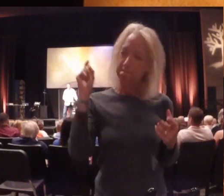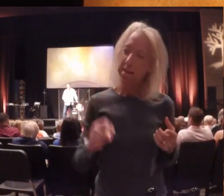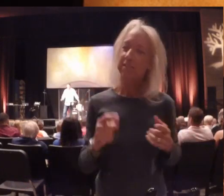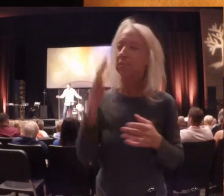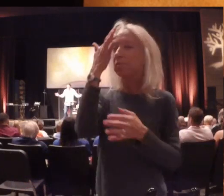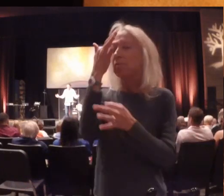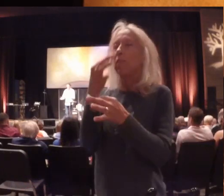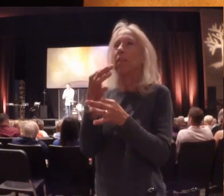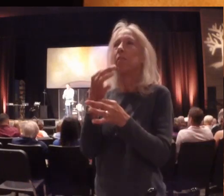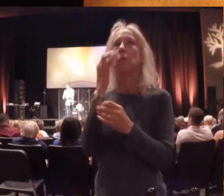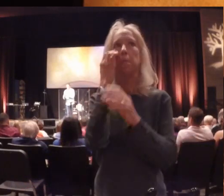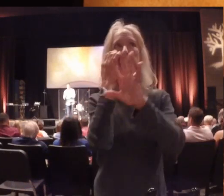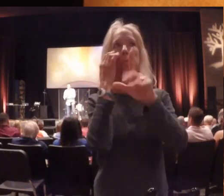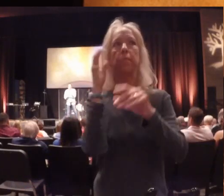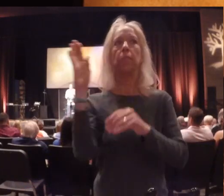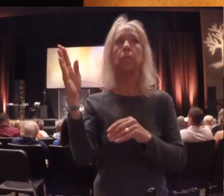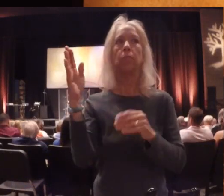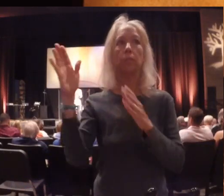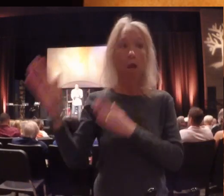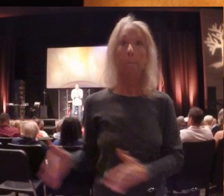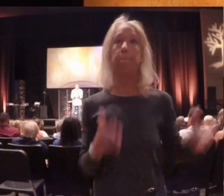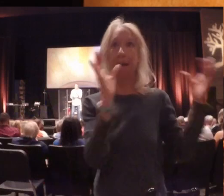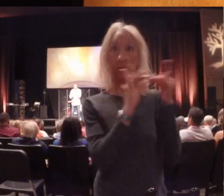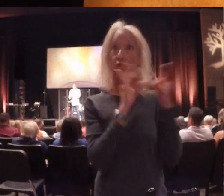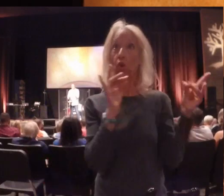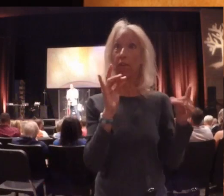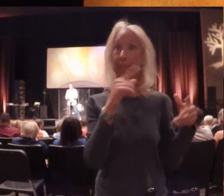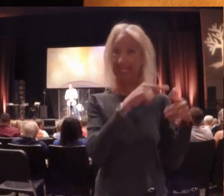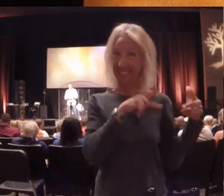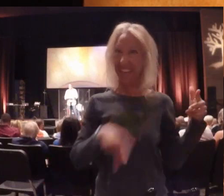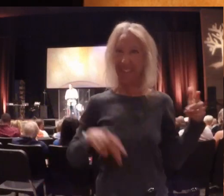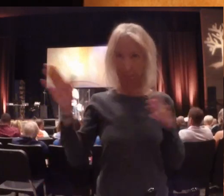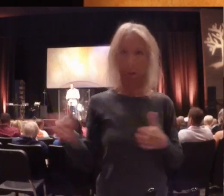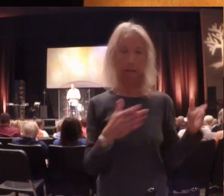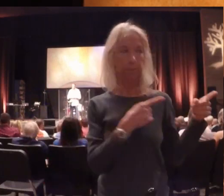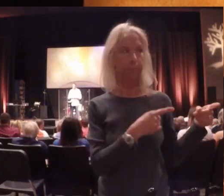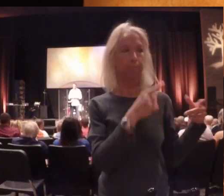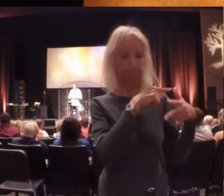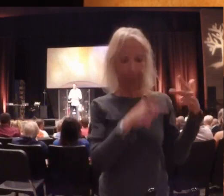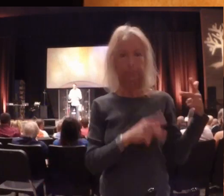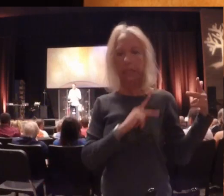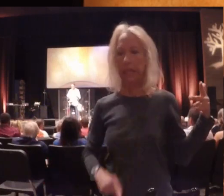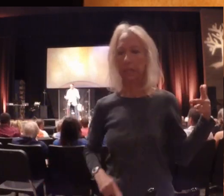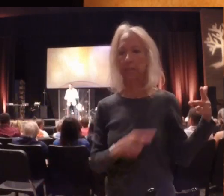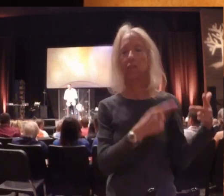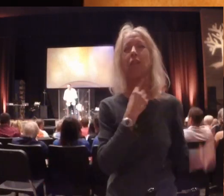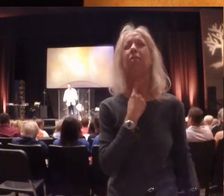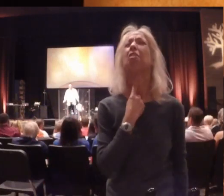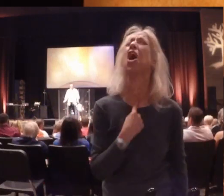to please God without faith. So let's go back to our story as we close out today. We think about these three